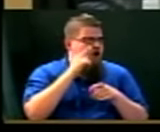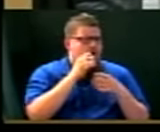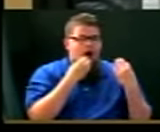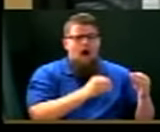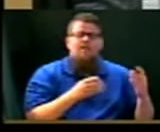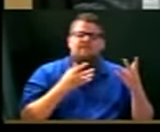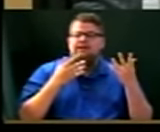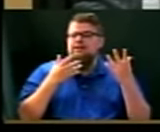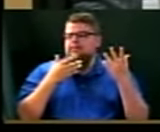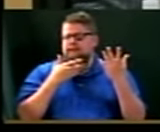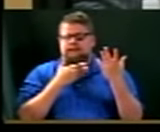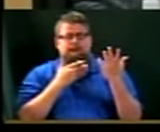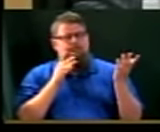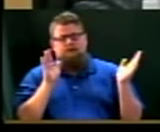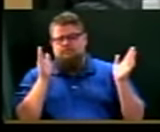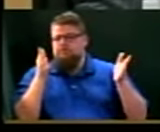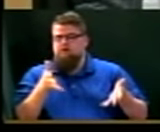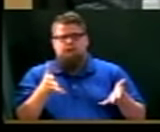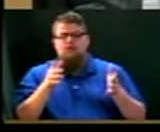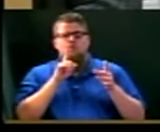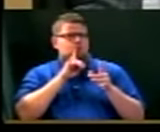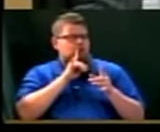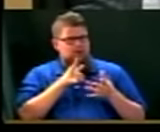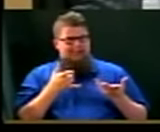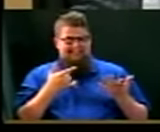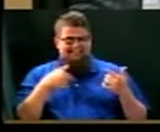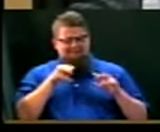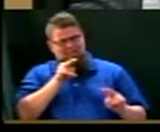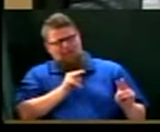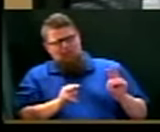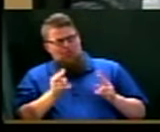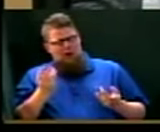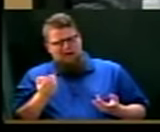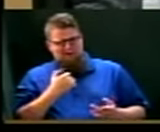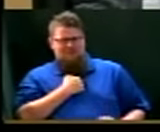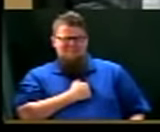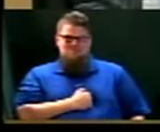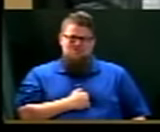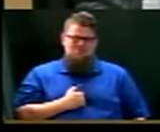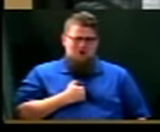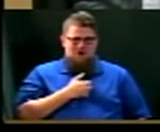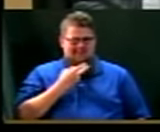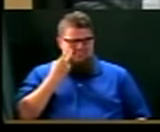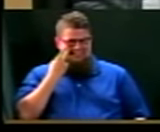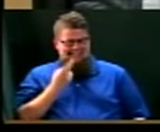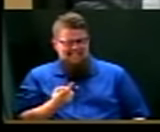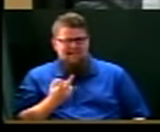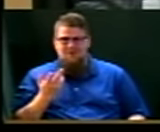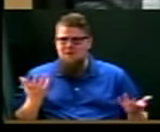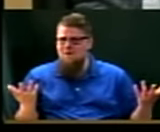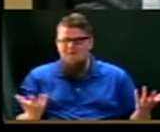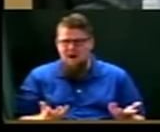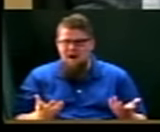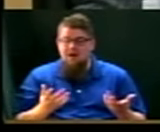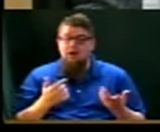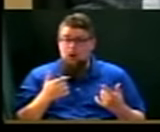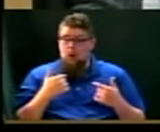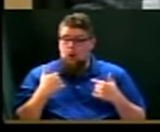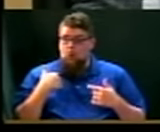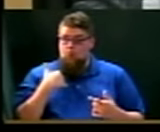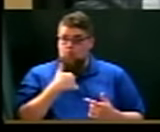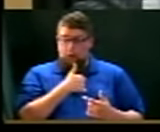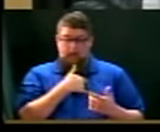like, what's really regretful to me in this whole thing is that, you know, we did put this